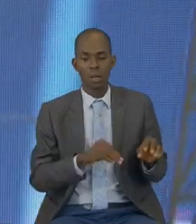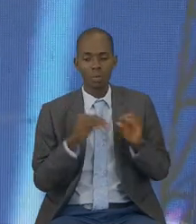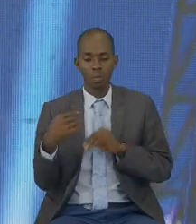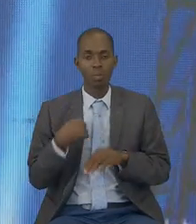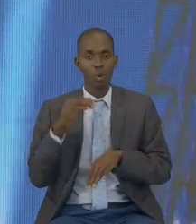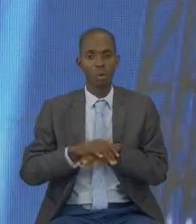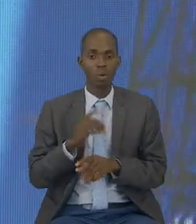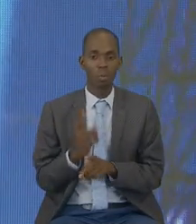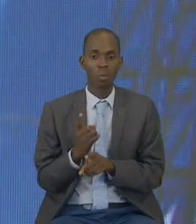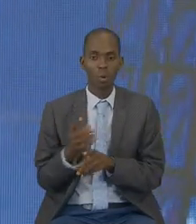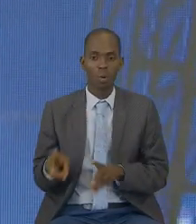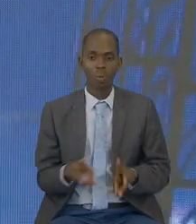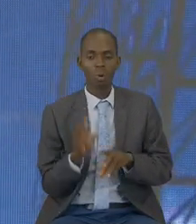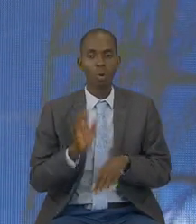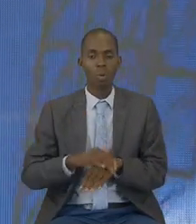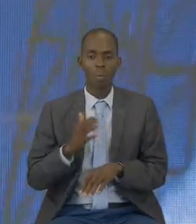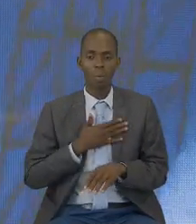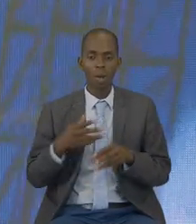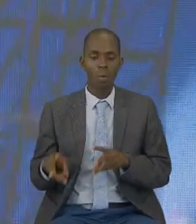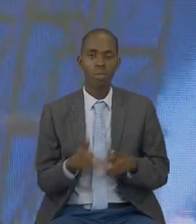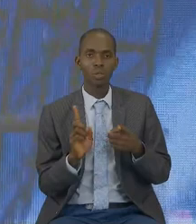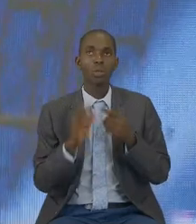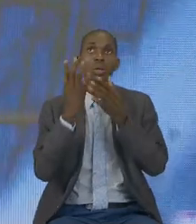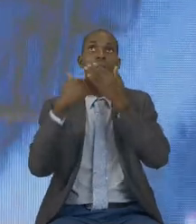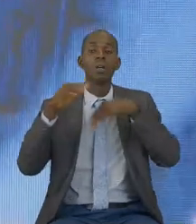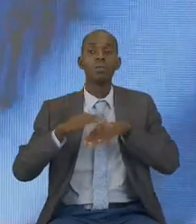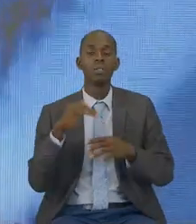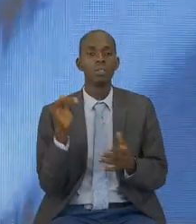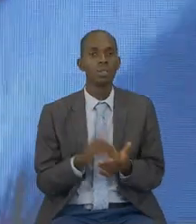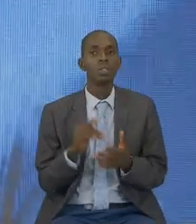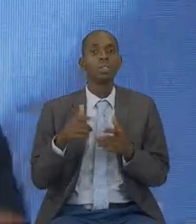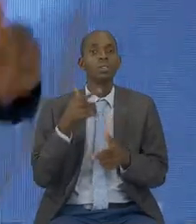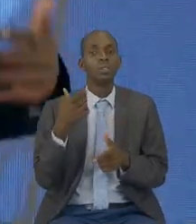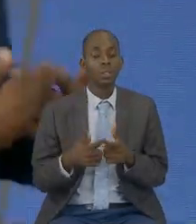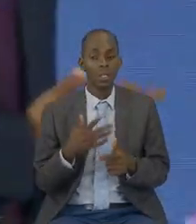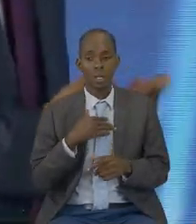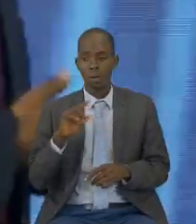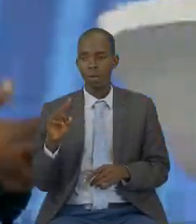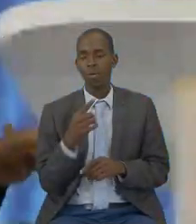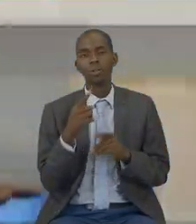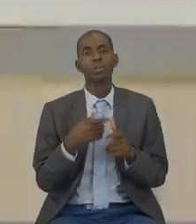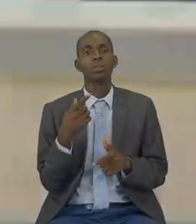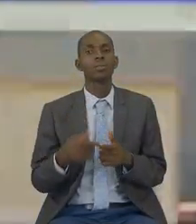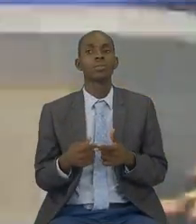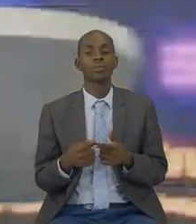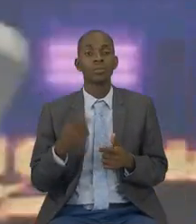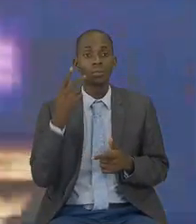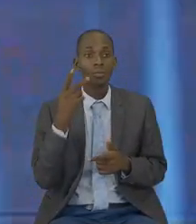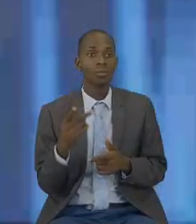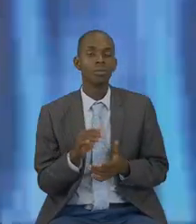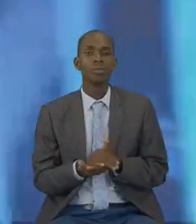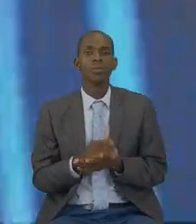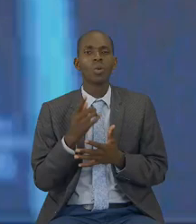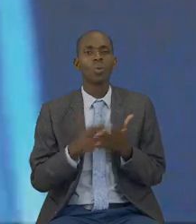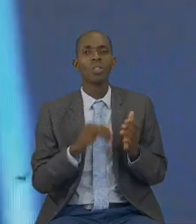path, on my way to heaven again. Then, and only then, what was the use of coming